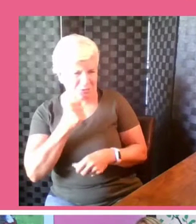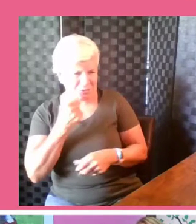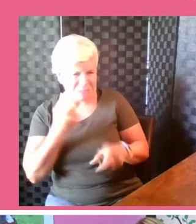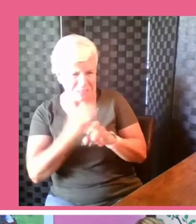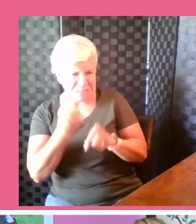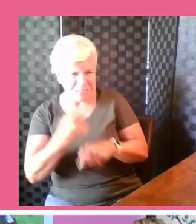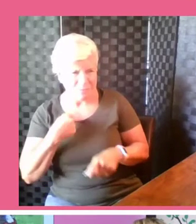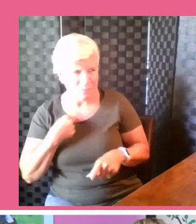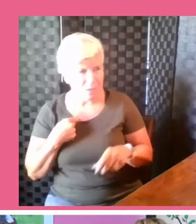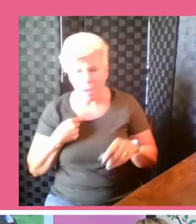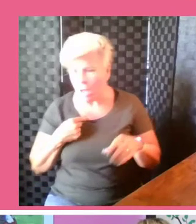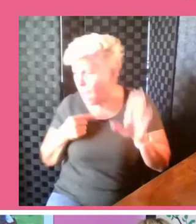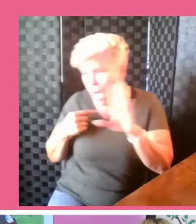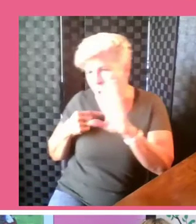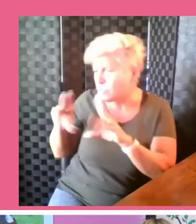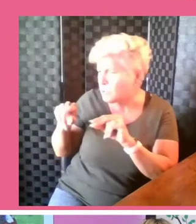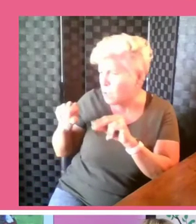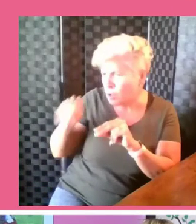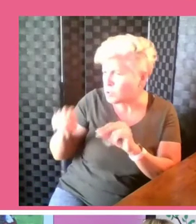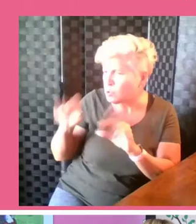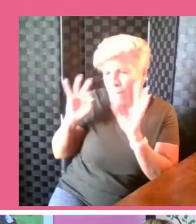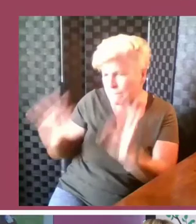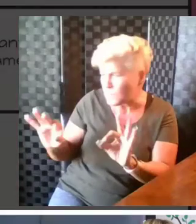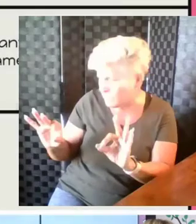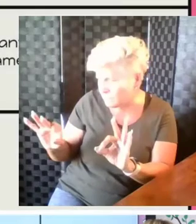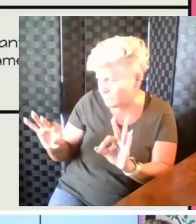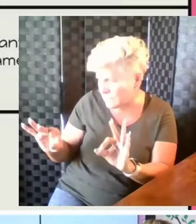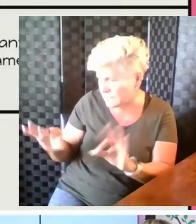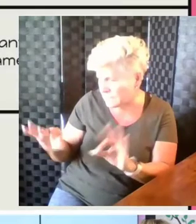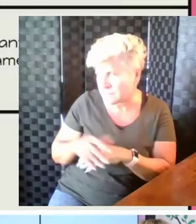her that she's absolutely perfect.